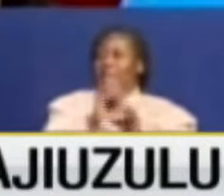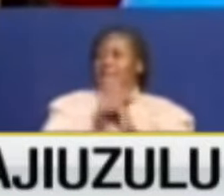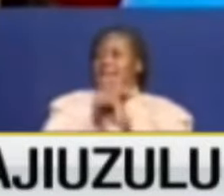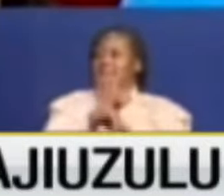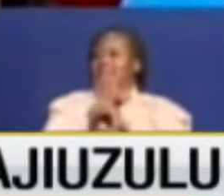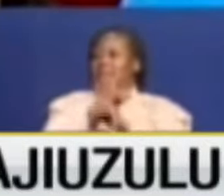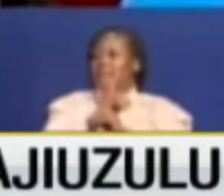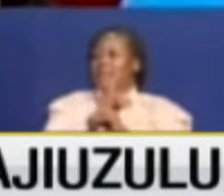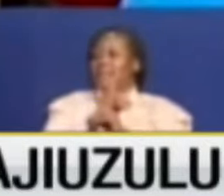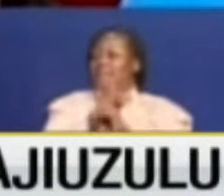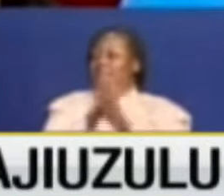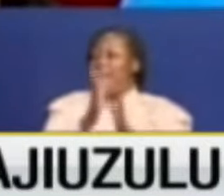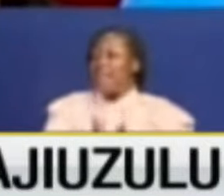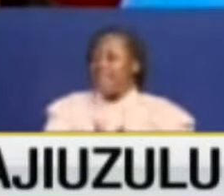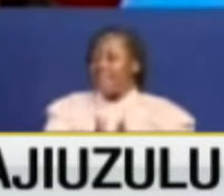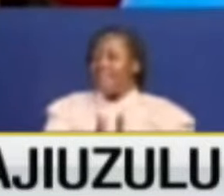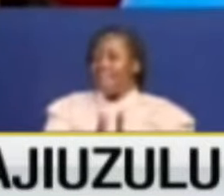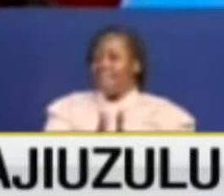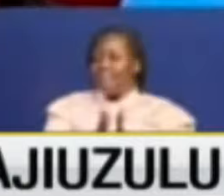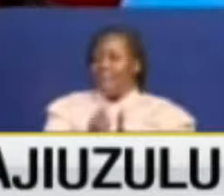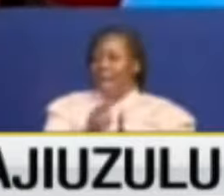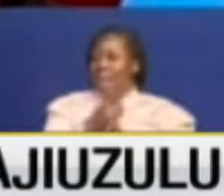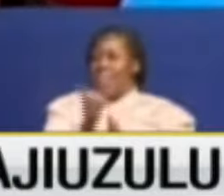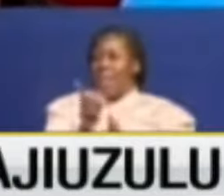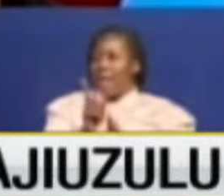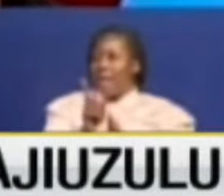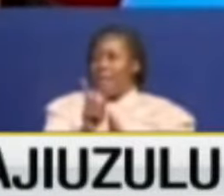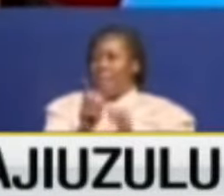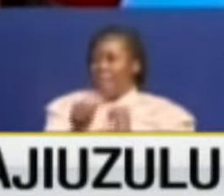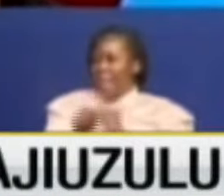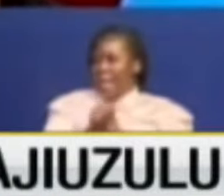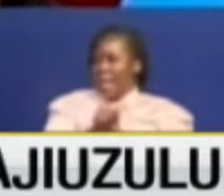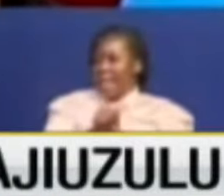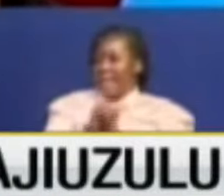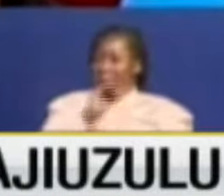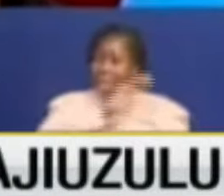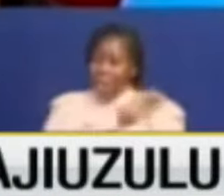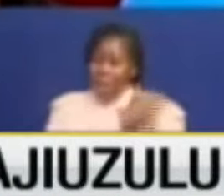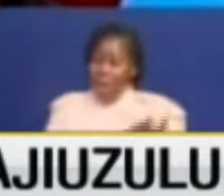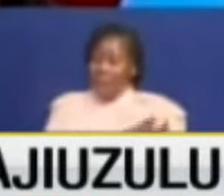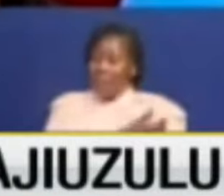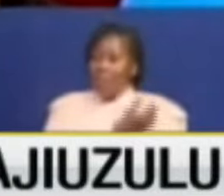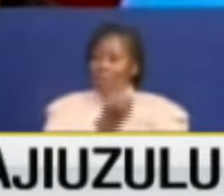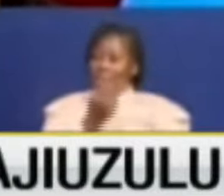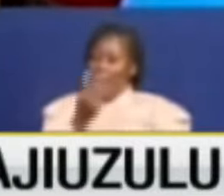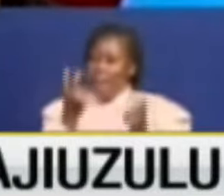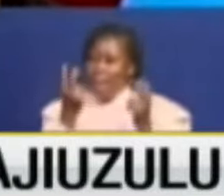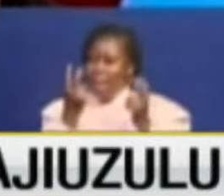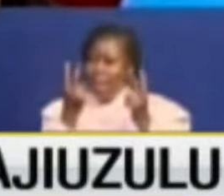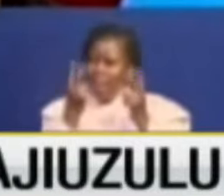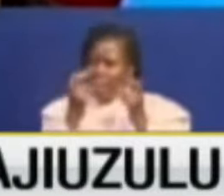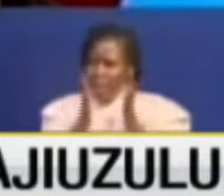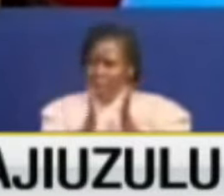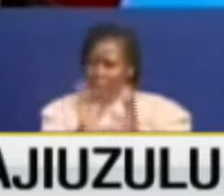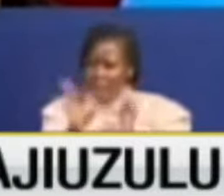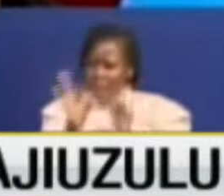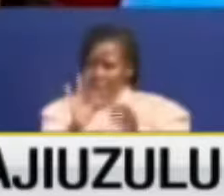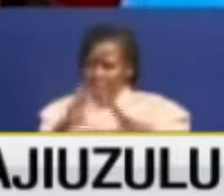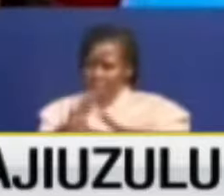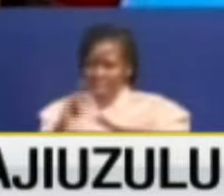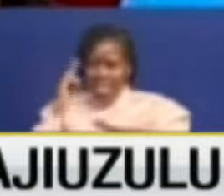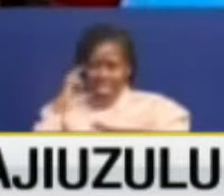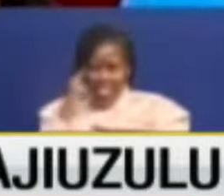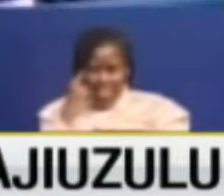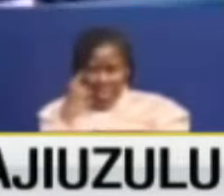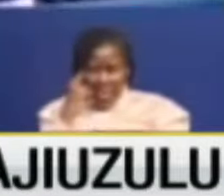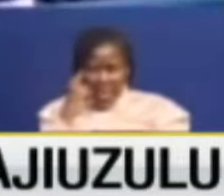defendants. And therein lies the most dangerous power of the prosecutor, that he will pick people that he thinks he